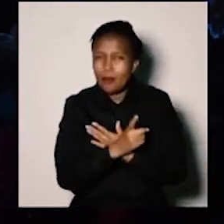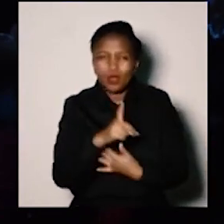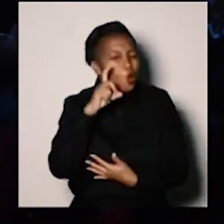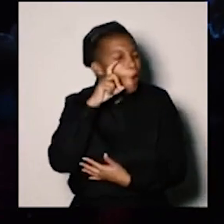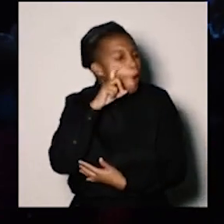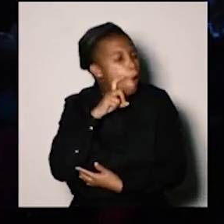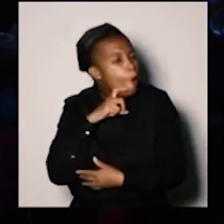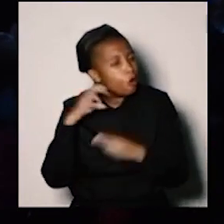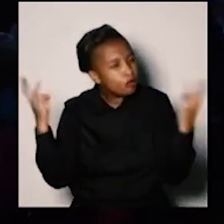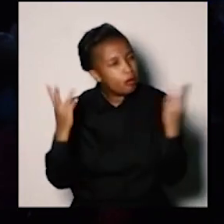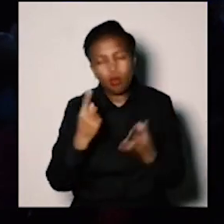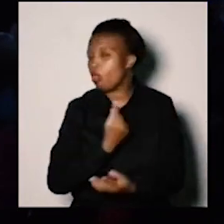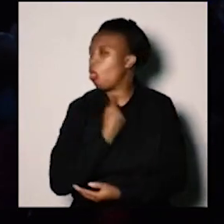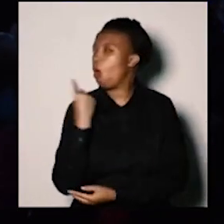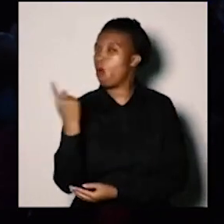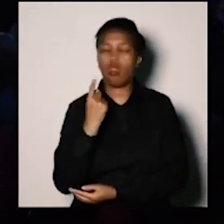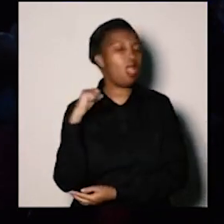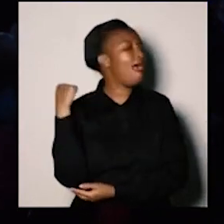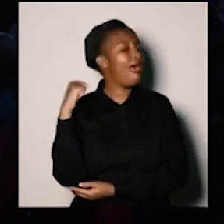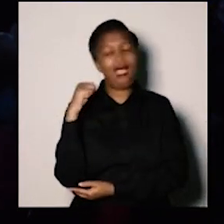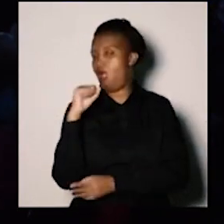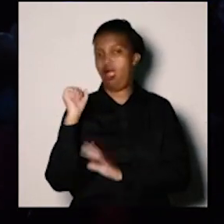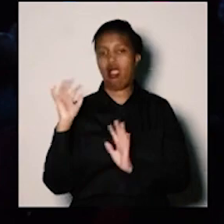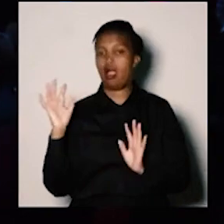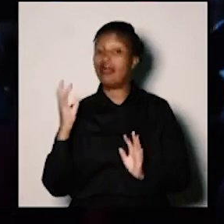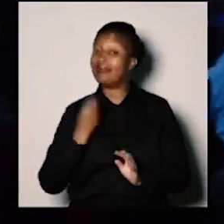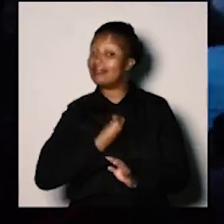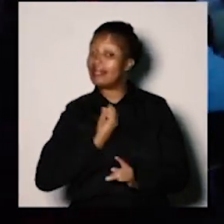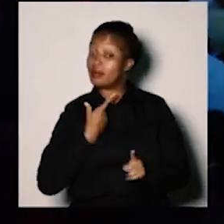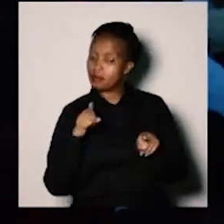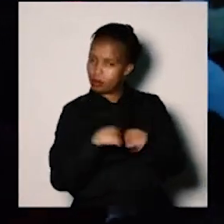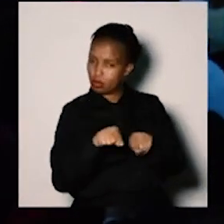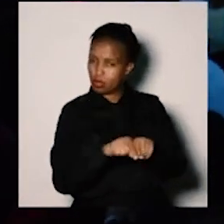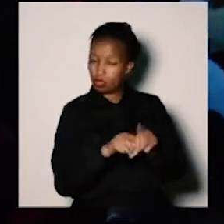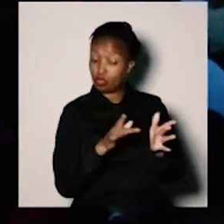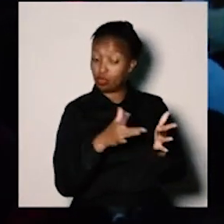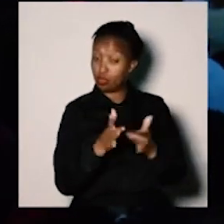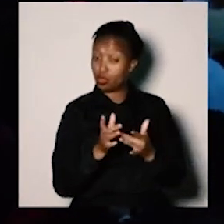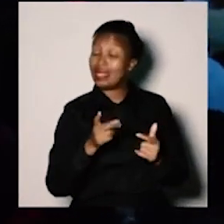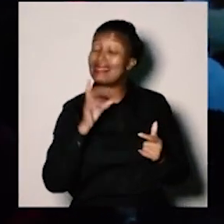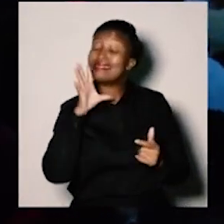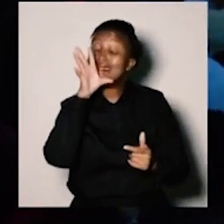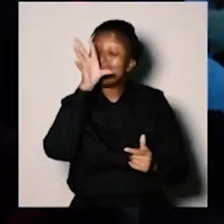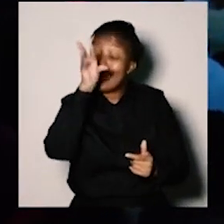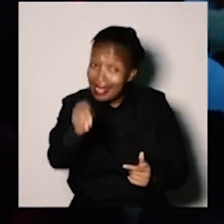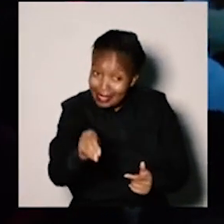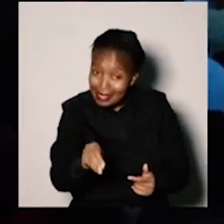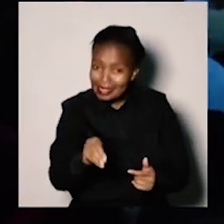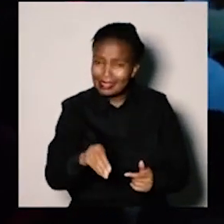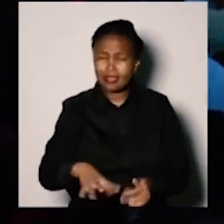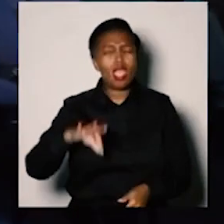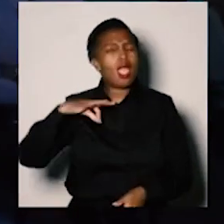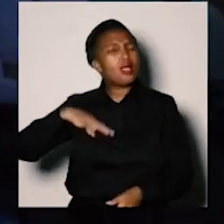today. Yeah, yeah. And Jesus asked that question, what will it profit?